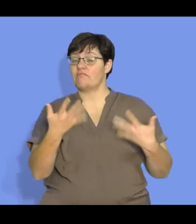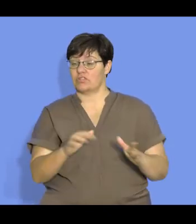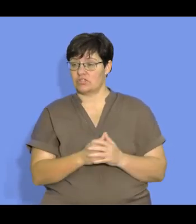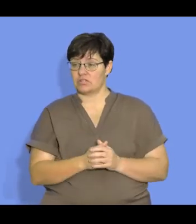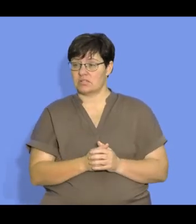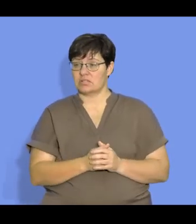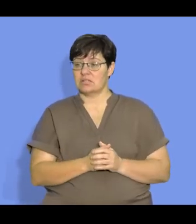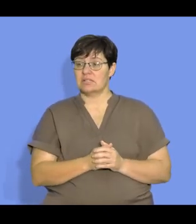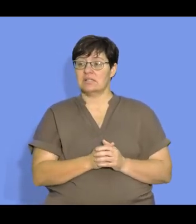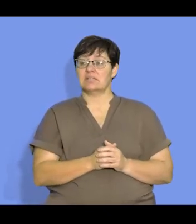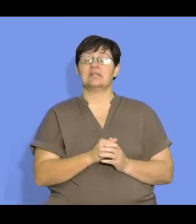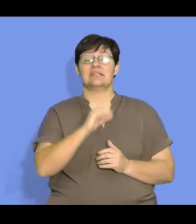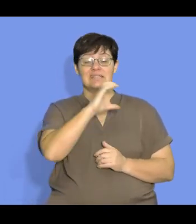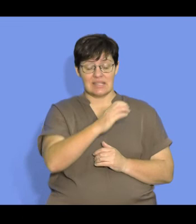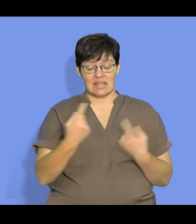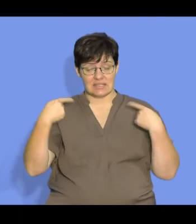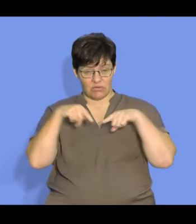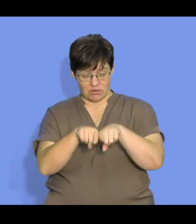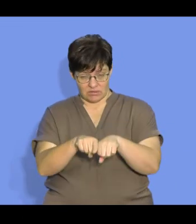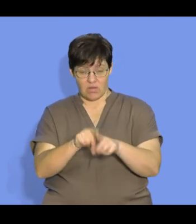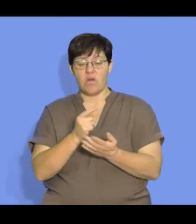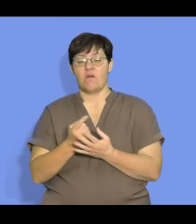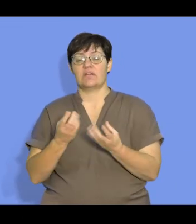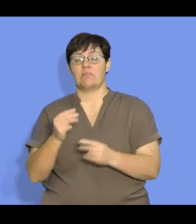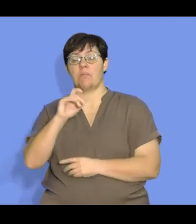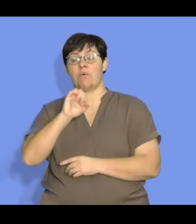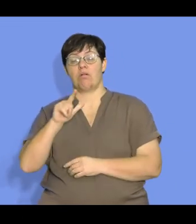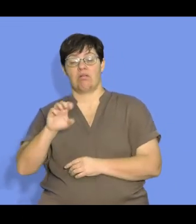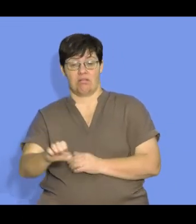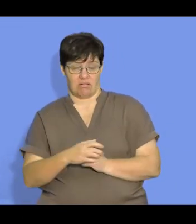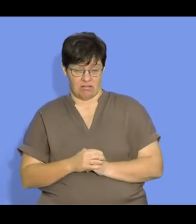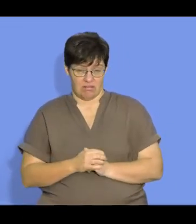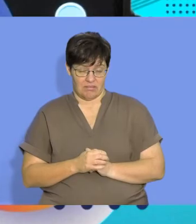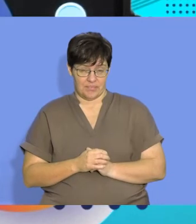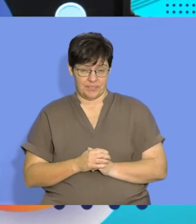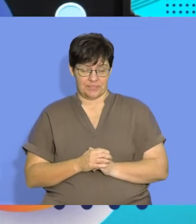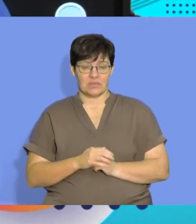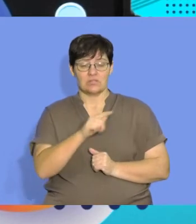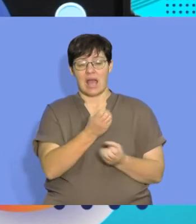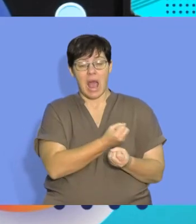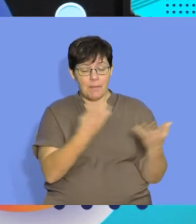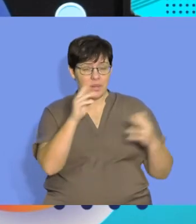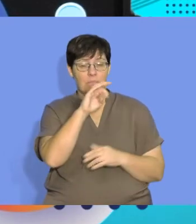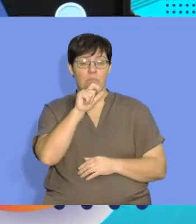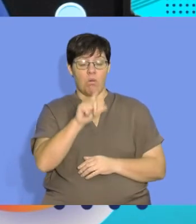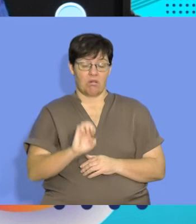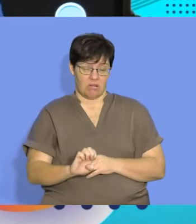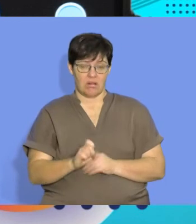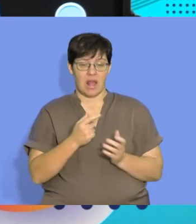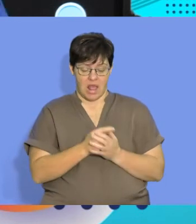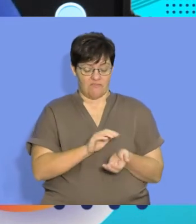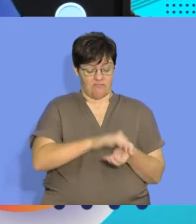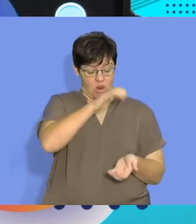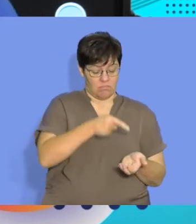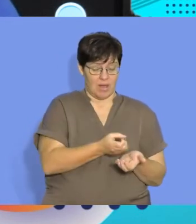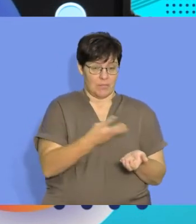directly proportional to the number of moles. So the concentration is your number of moles in a given volume. If the volume is